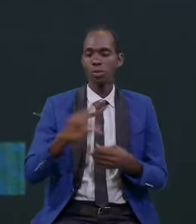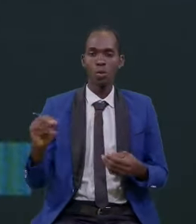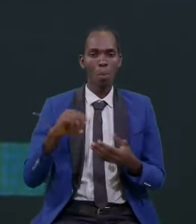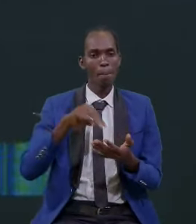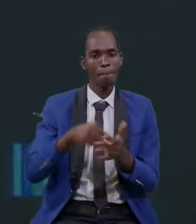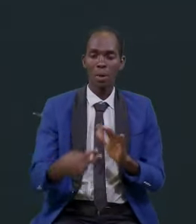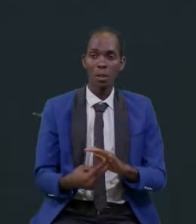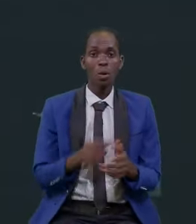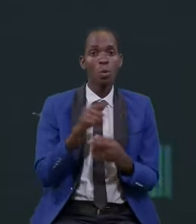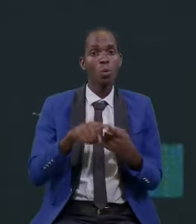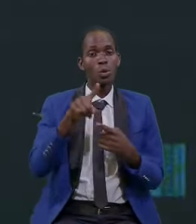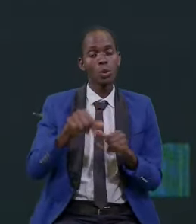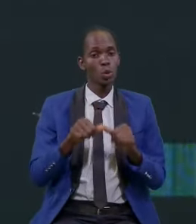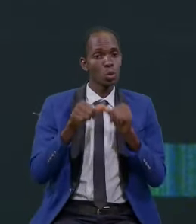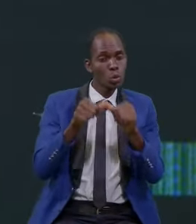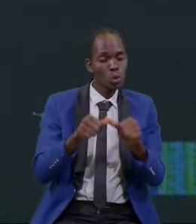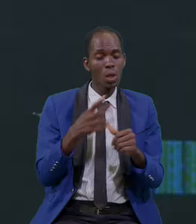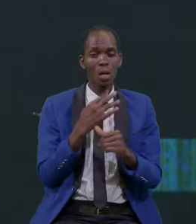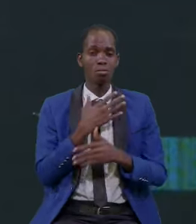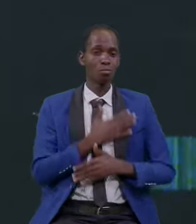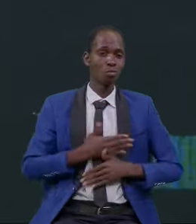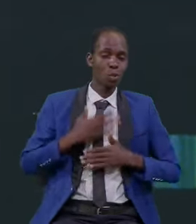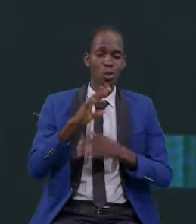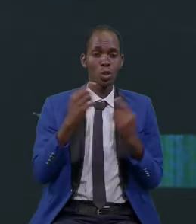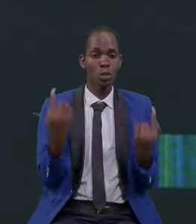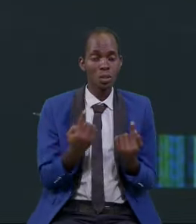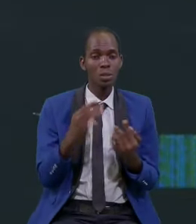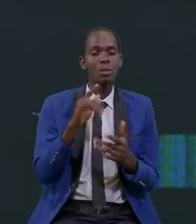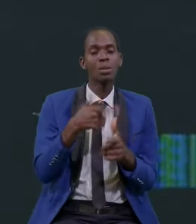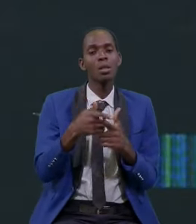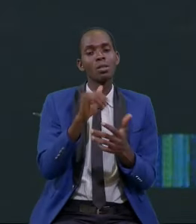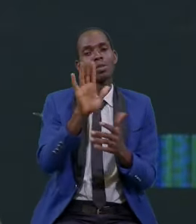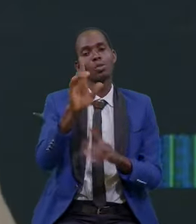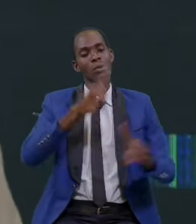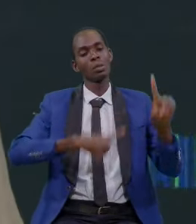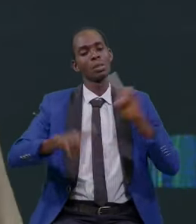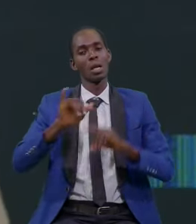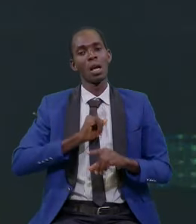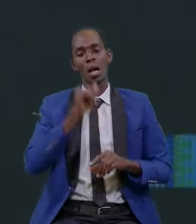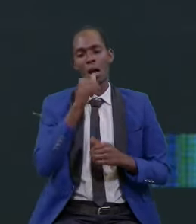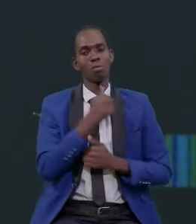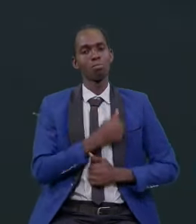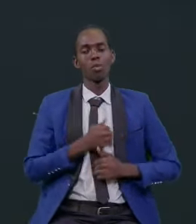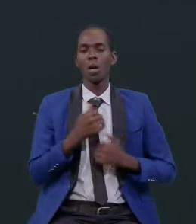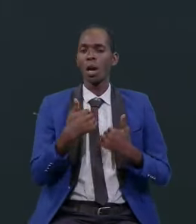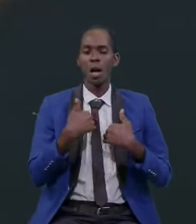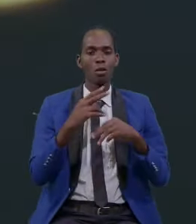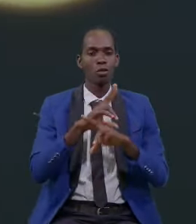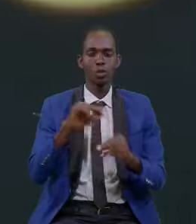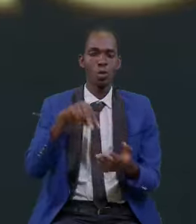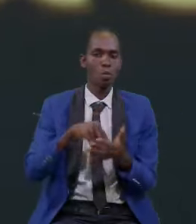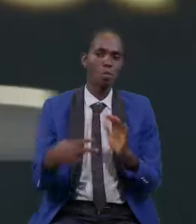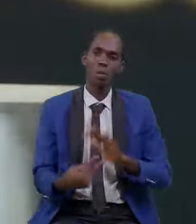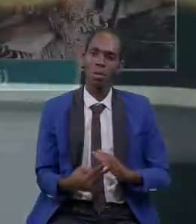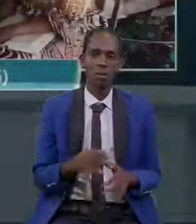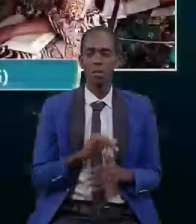sin, I am sorry has no meaning. When you are holding on, and when you say, I think I want